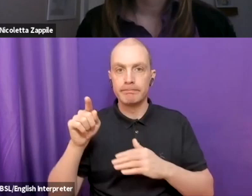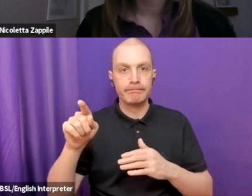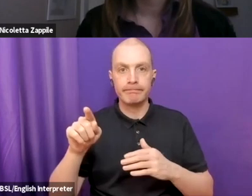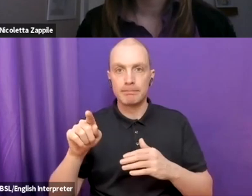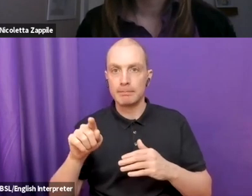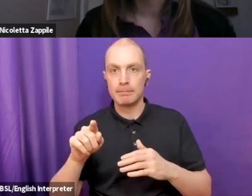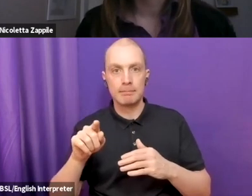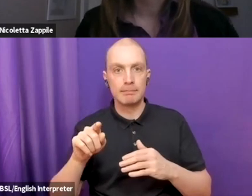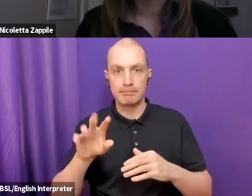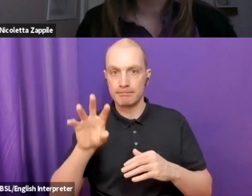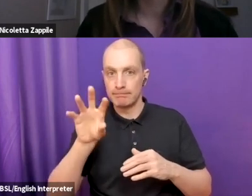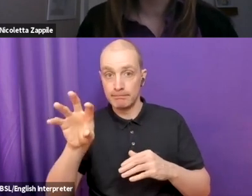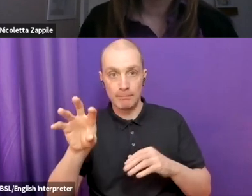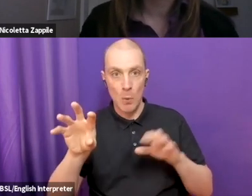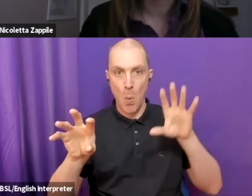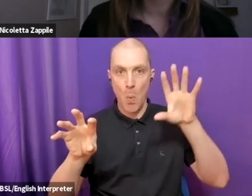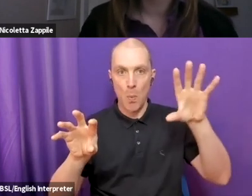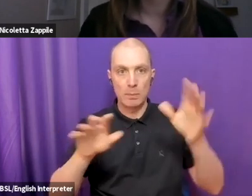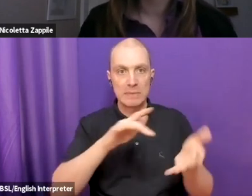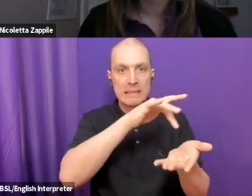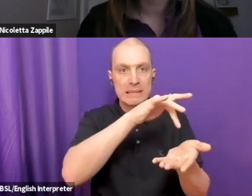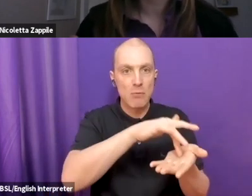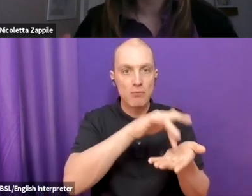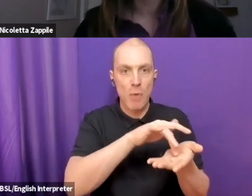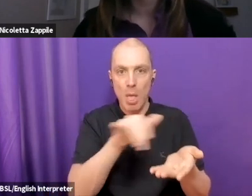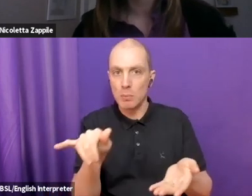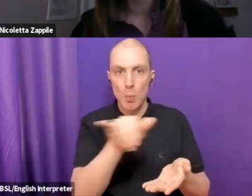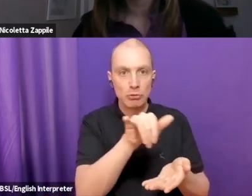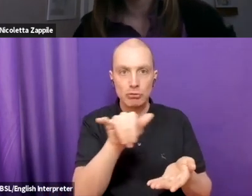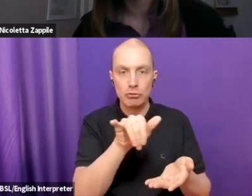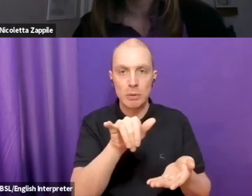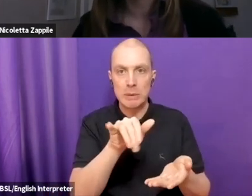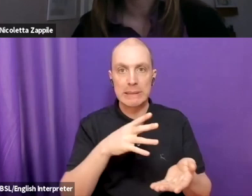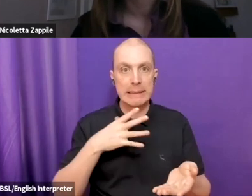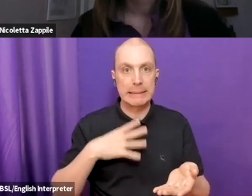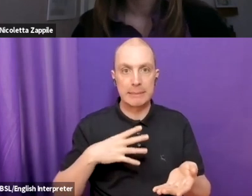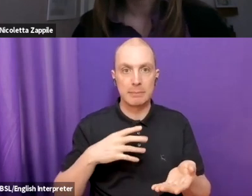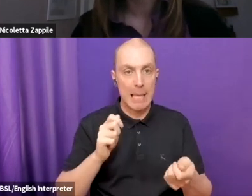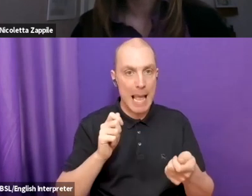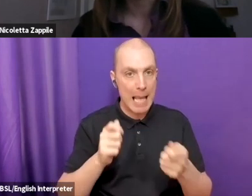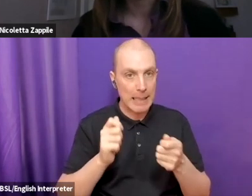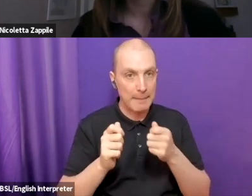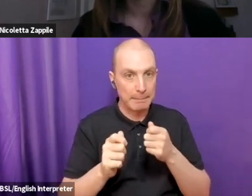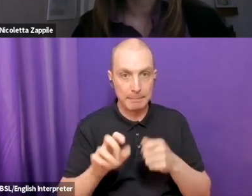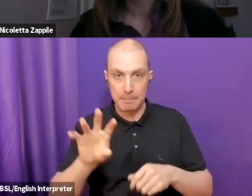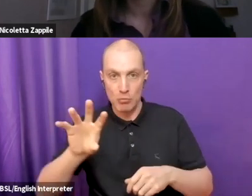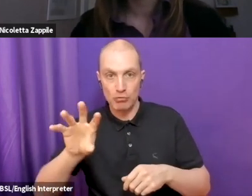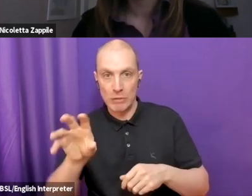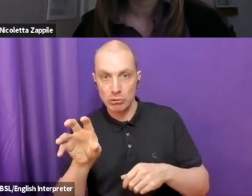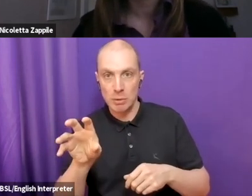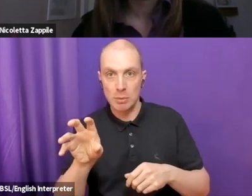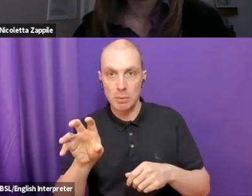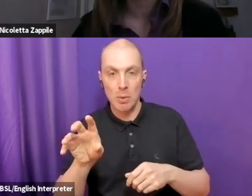use a formulation to say adapt also in the different region the alignment of the